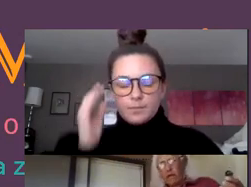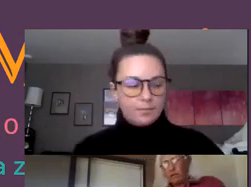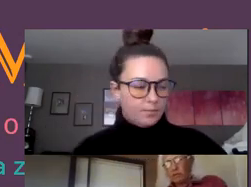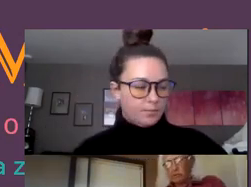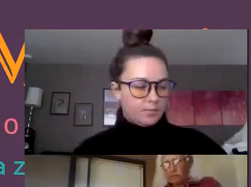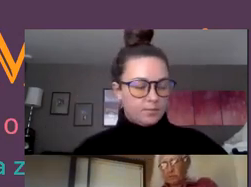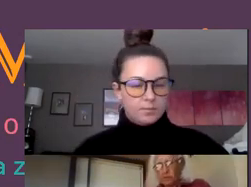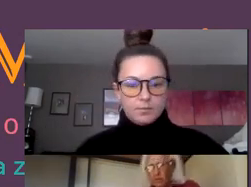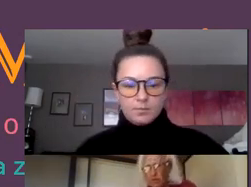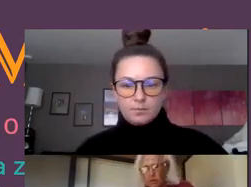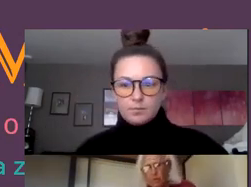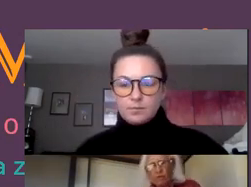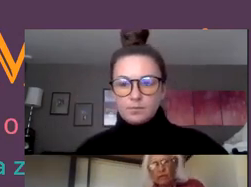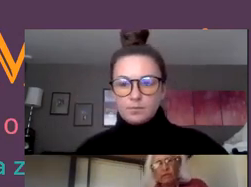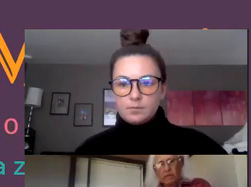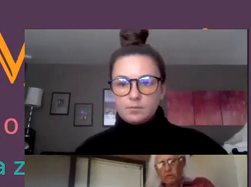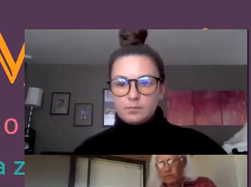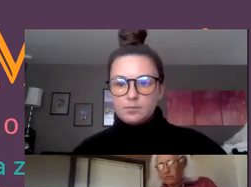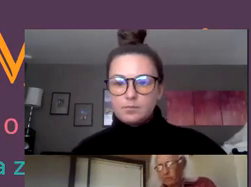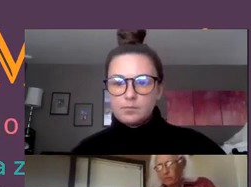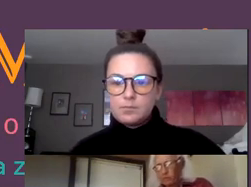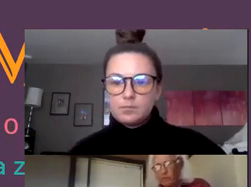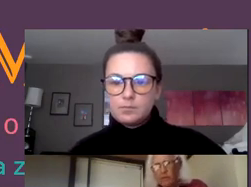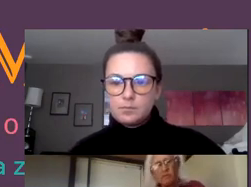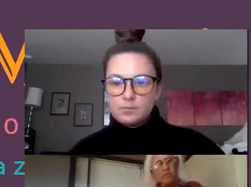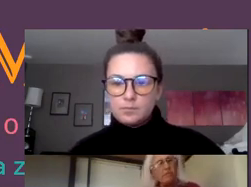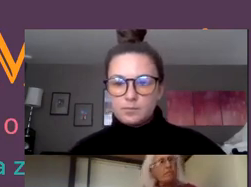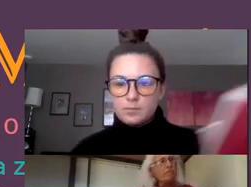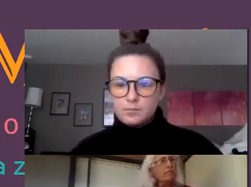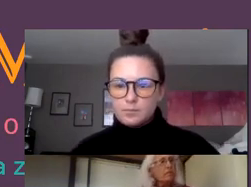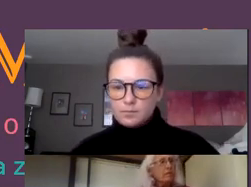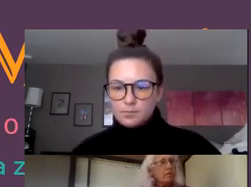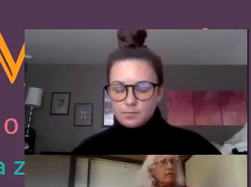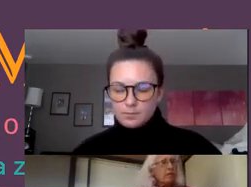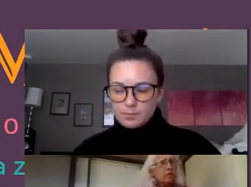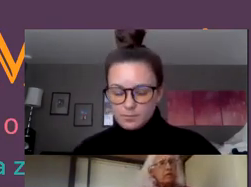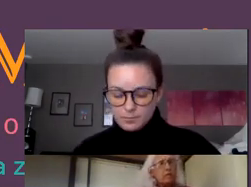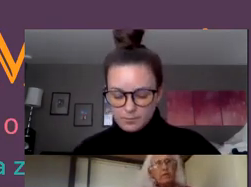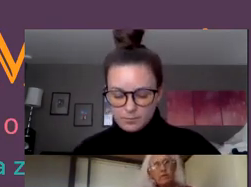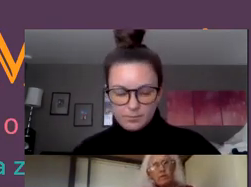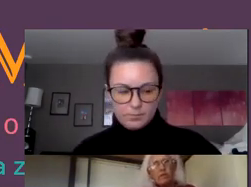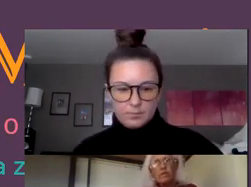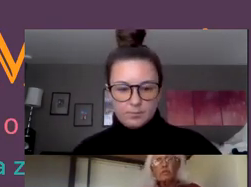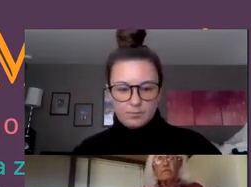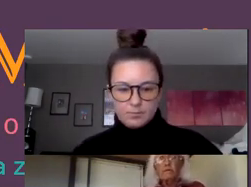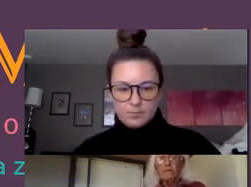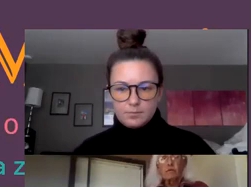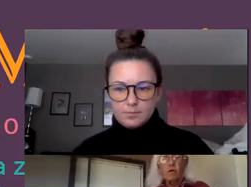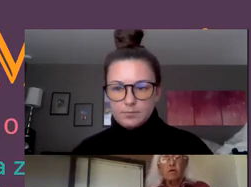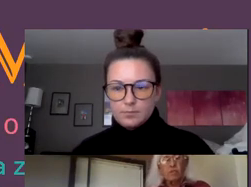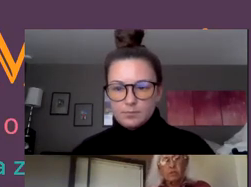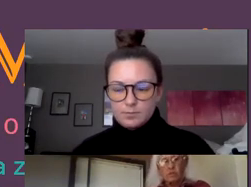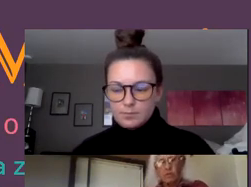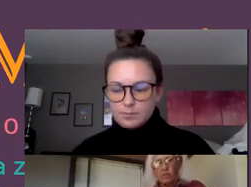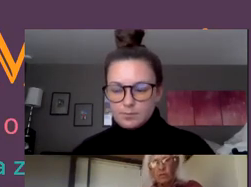all the animals, the four-legged animals, and to lizard and horned toad, chief of the